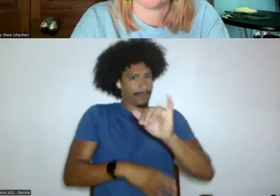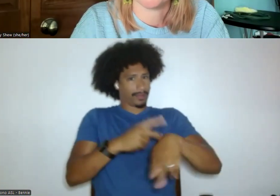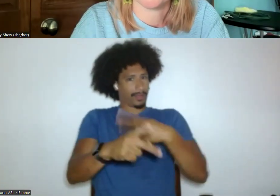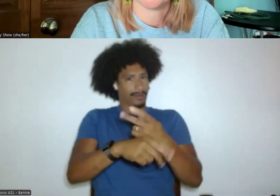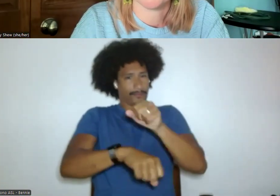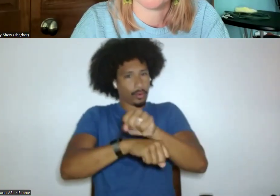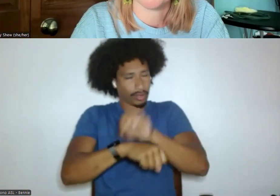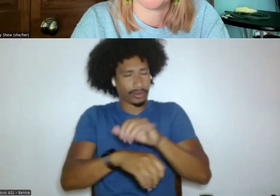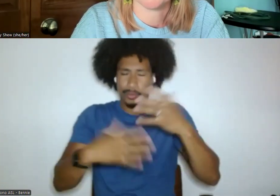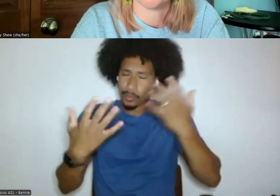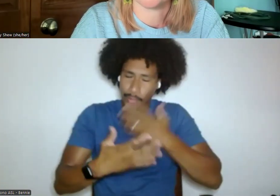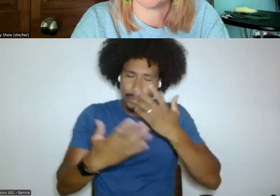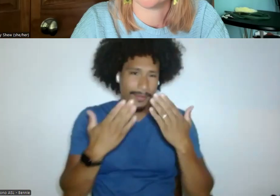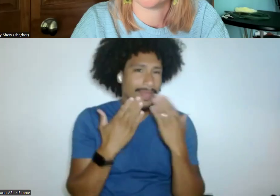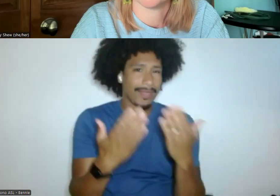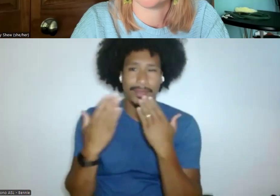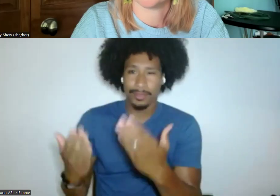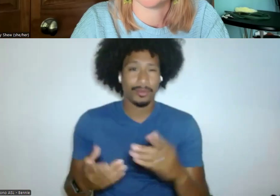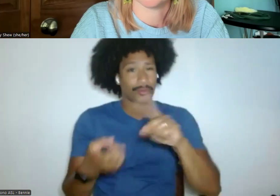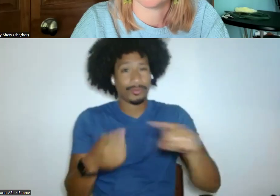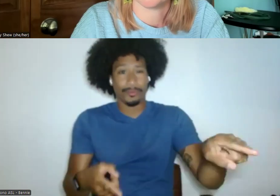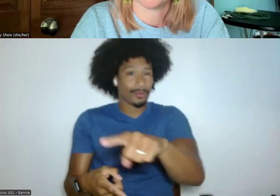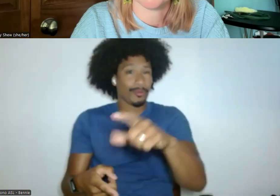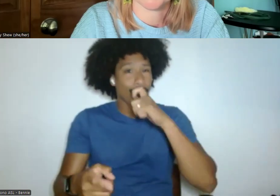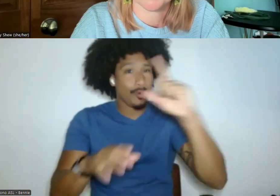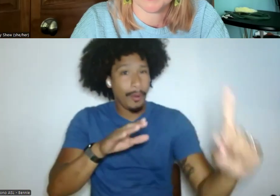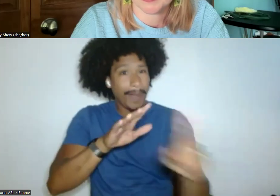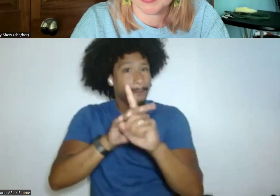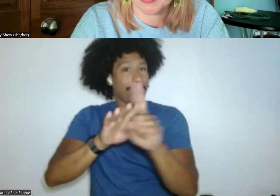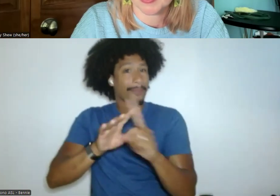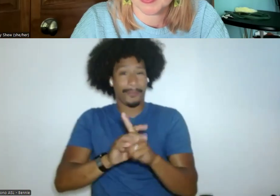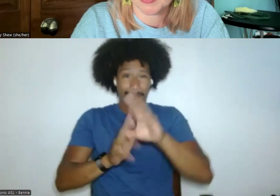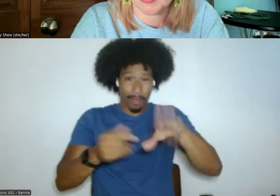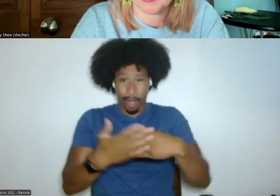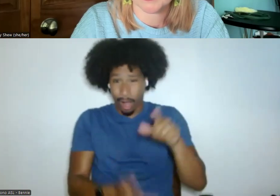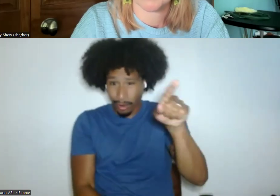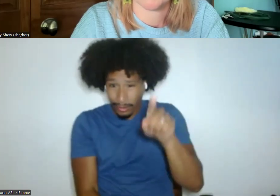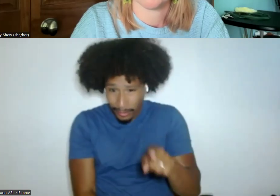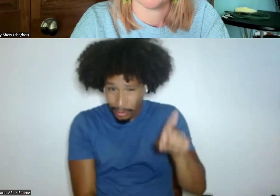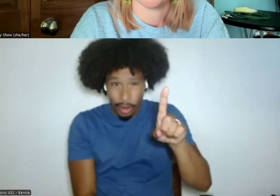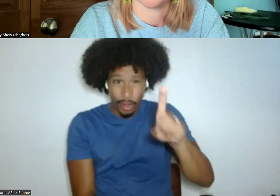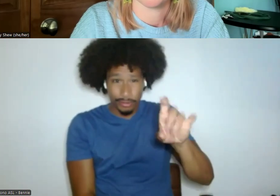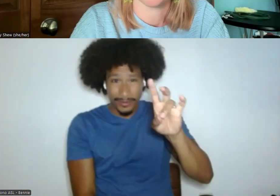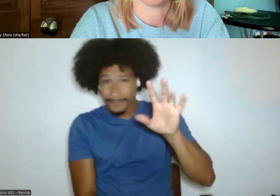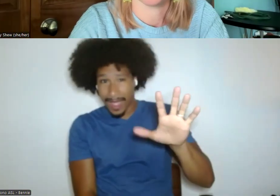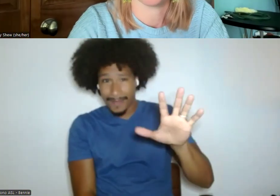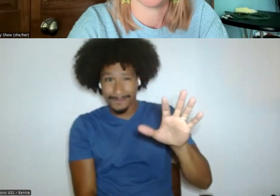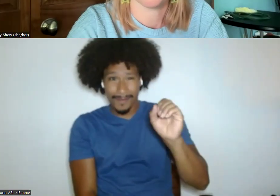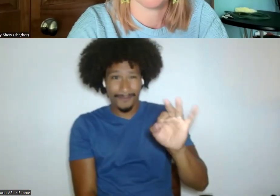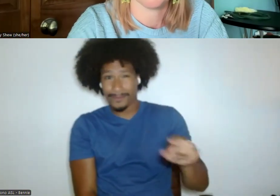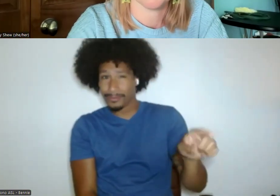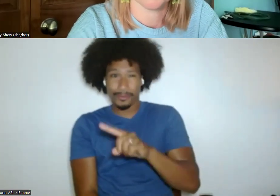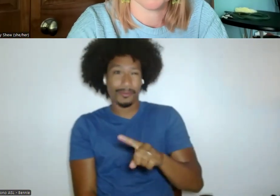Thank you. So thank you to our attendees, all 175 of you that showed up today. We